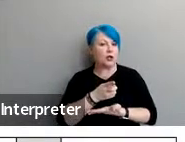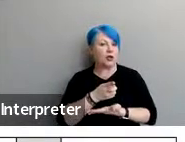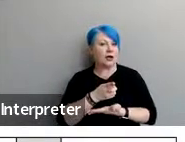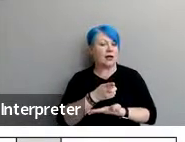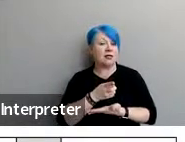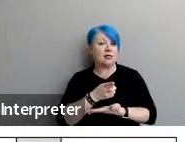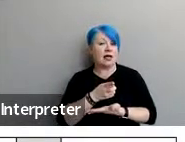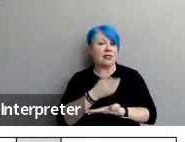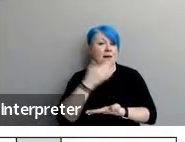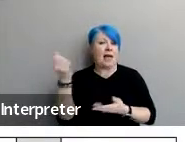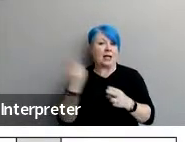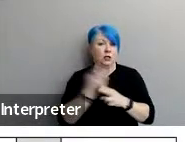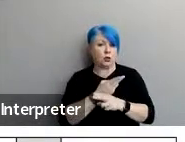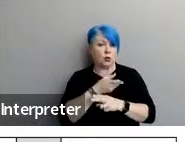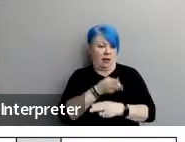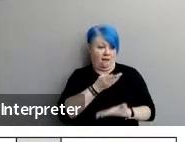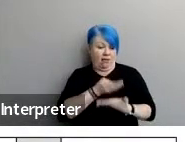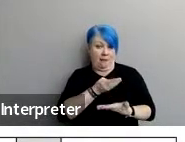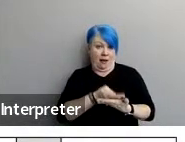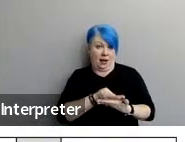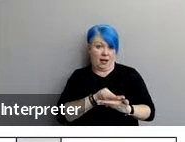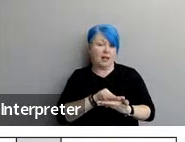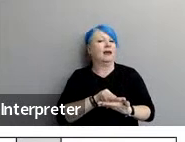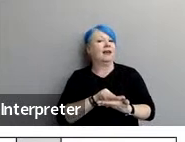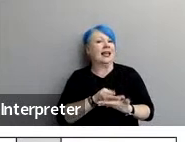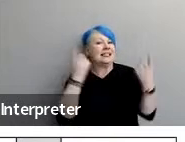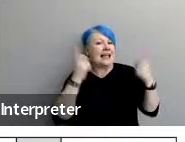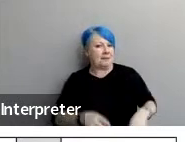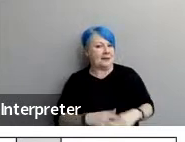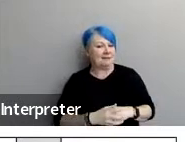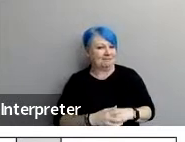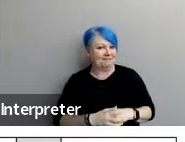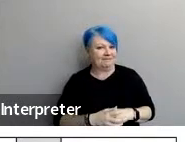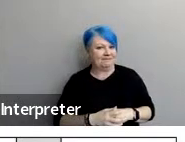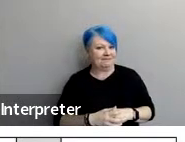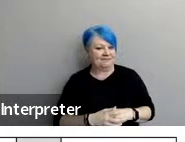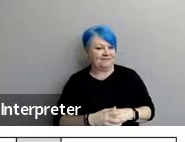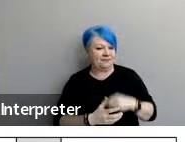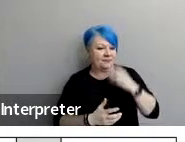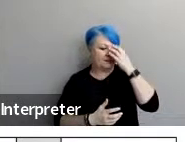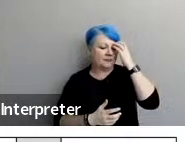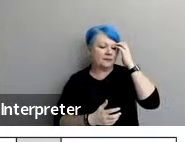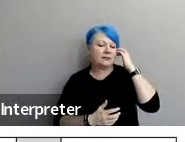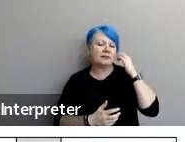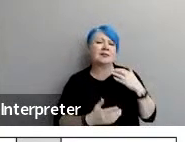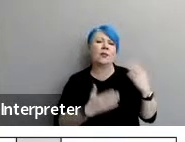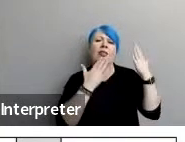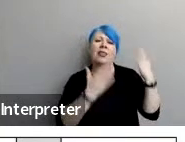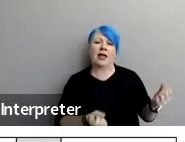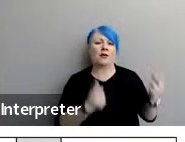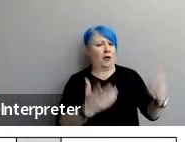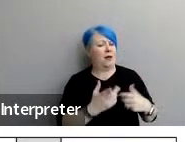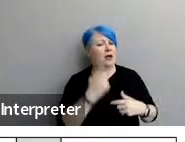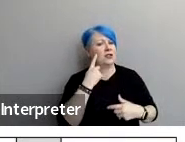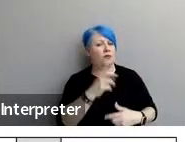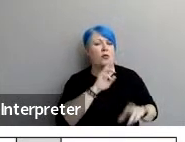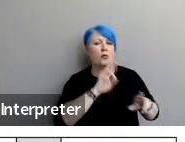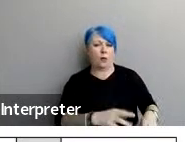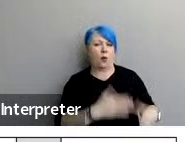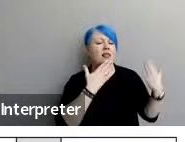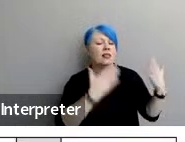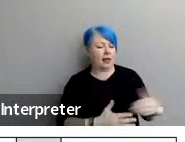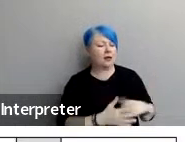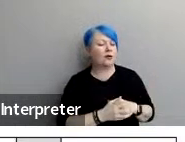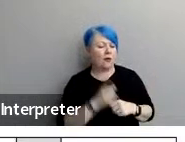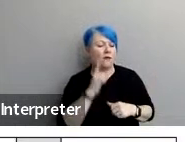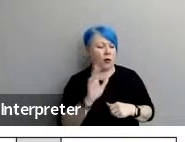best use of these funds is what outcome can do. So thank you very much for the report, and thank you